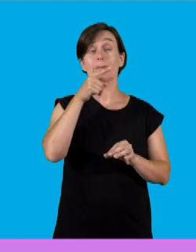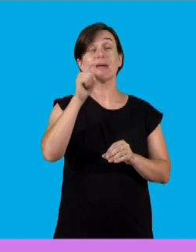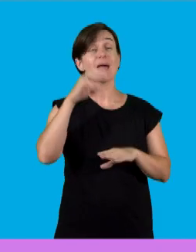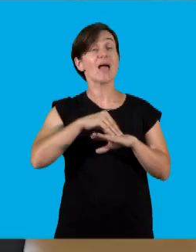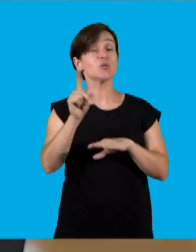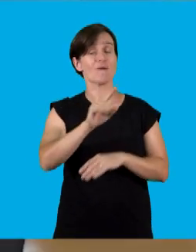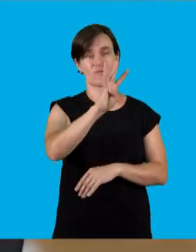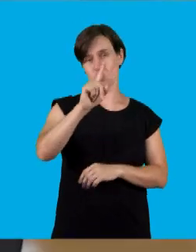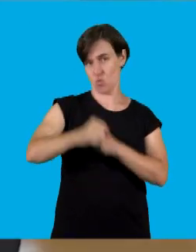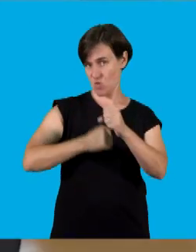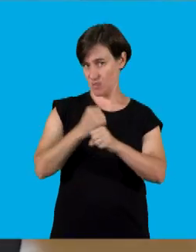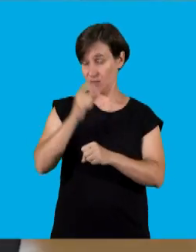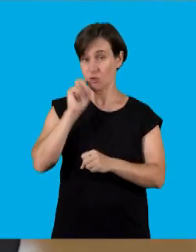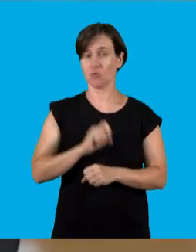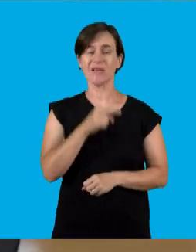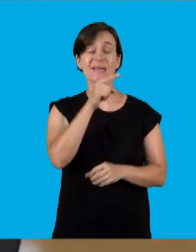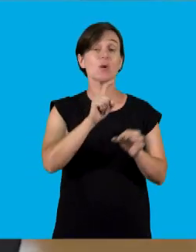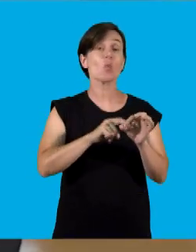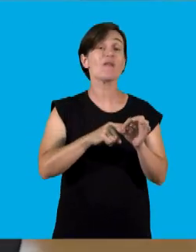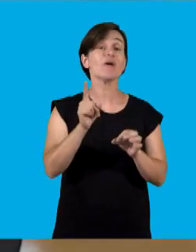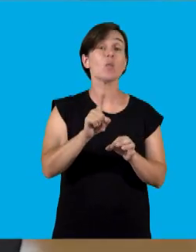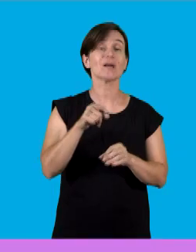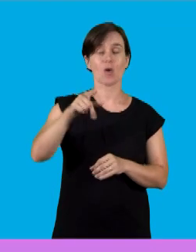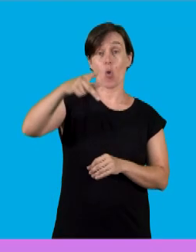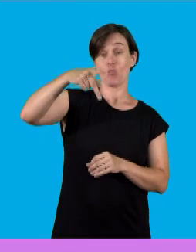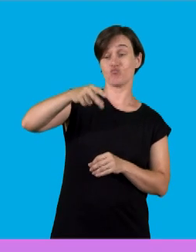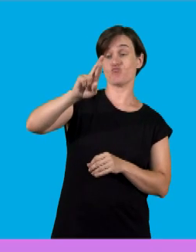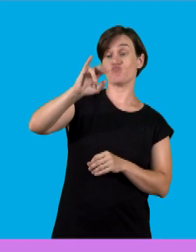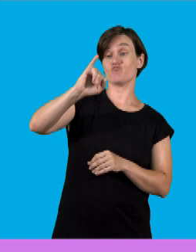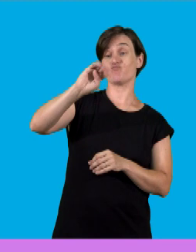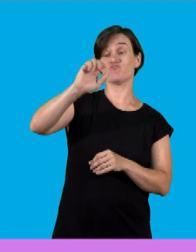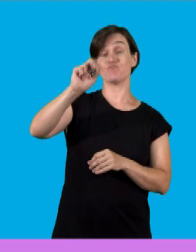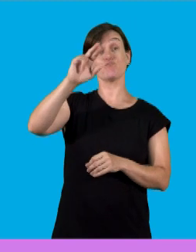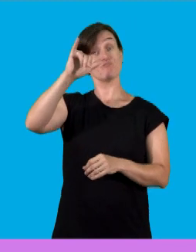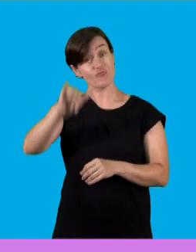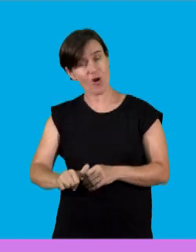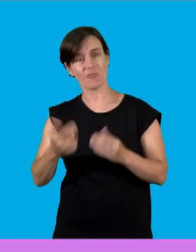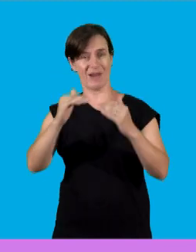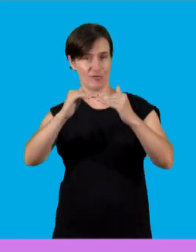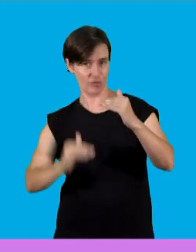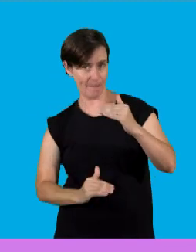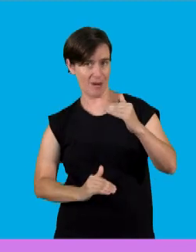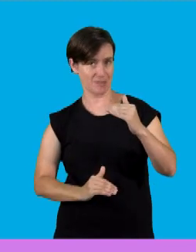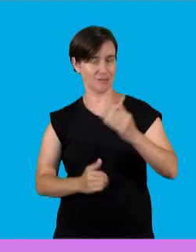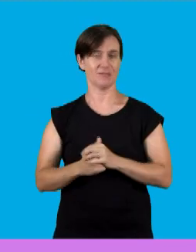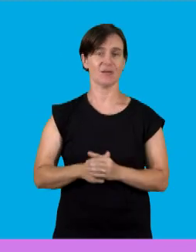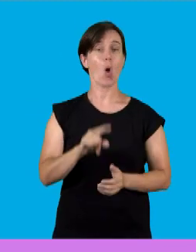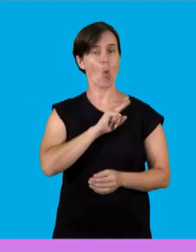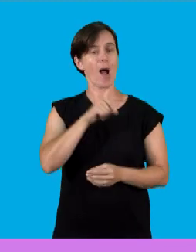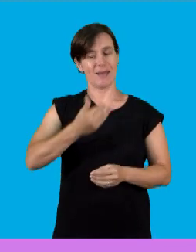years old. So therefore, Mr. Watson qualified for the primary rebate based on his age. We agree, because he's younger